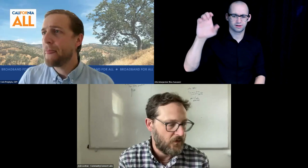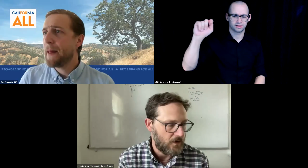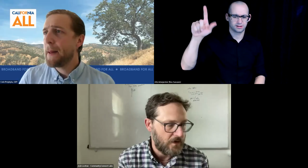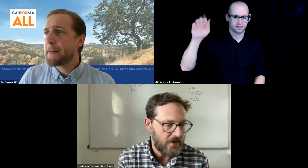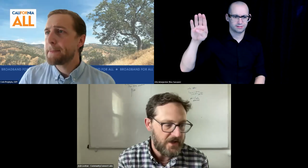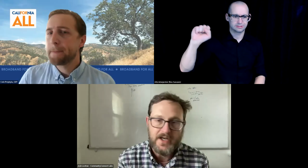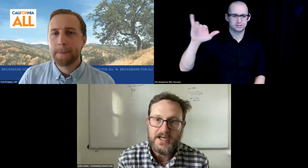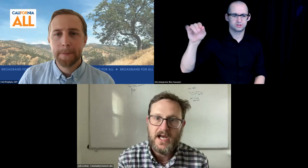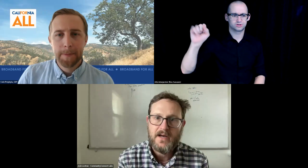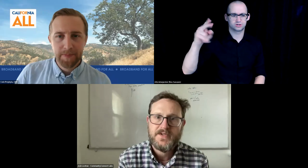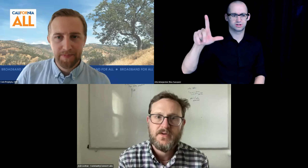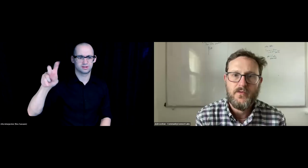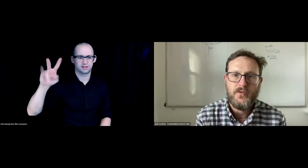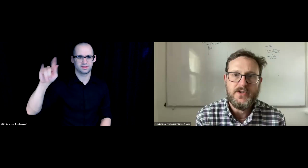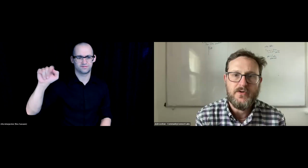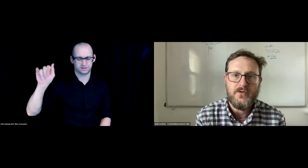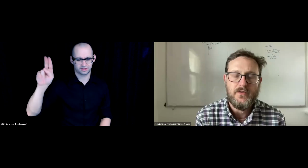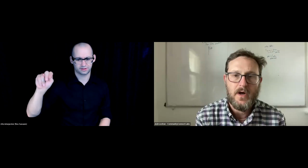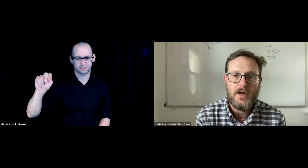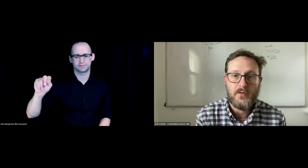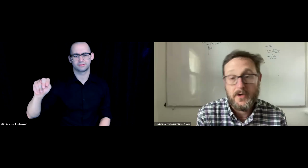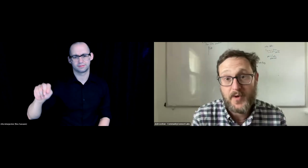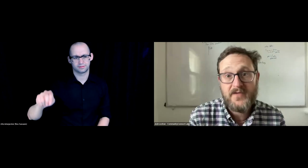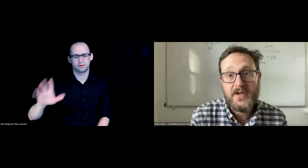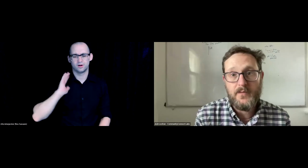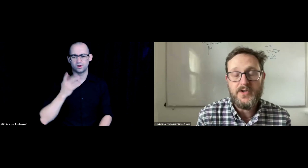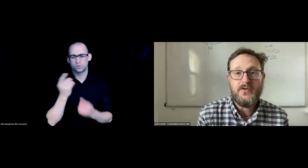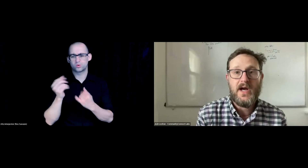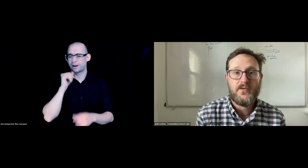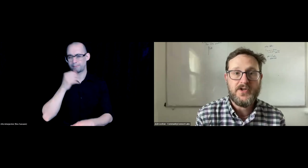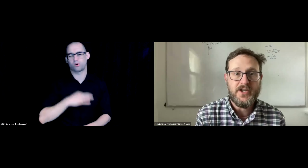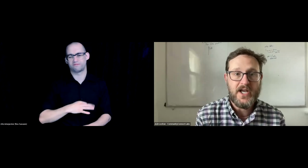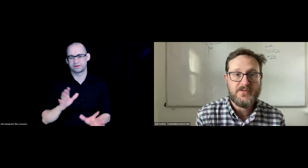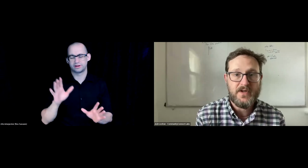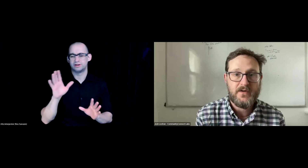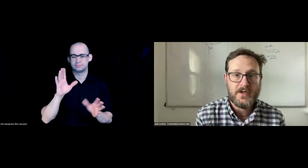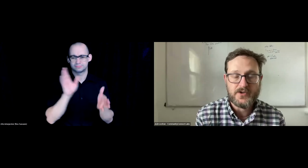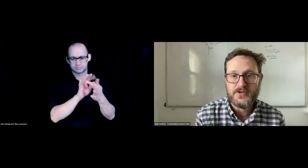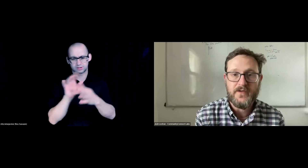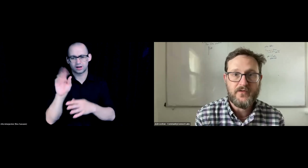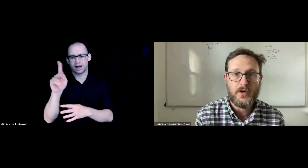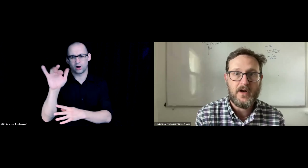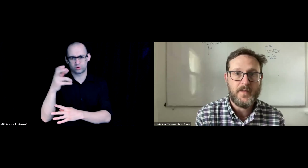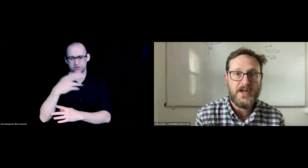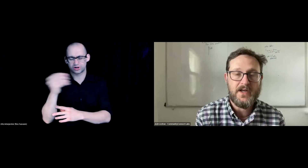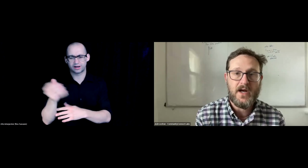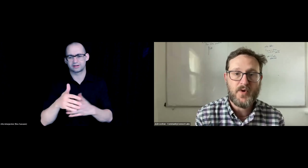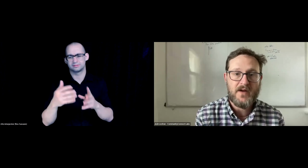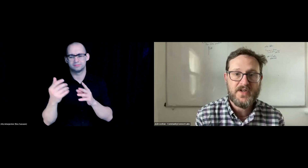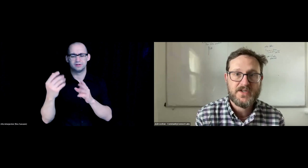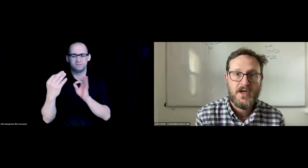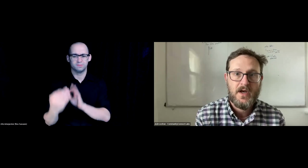work for Community Connect Labs. We're a nonprofit, and we do outreach and engagement exclusively for government